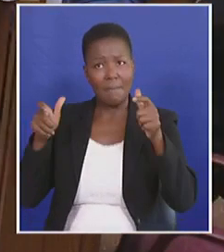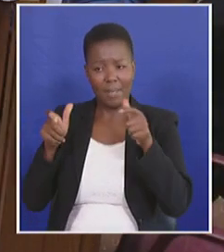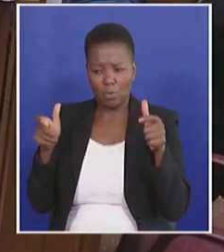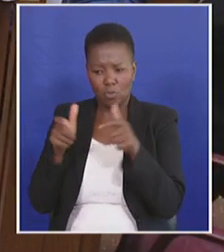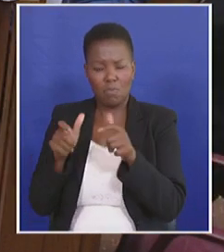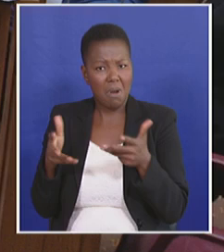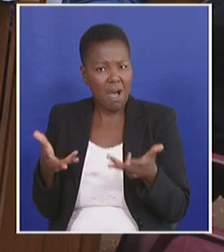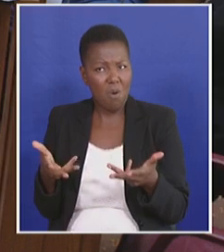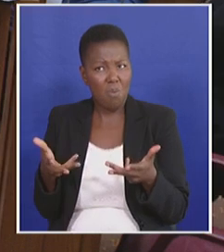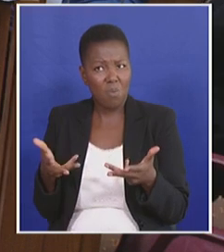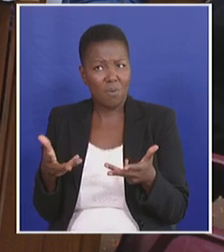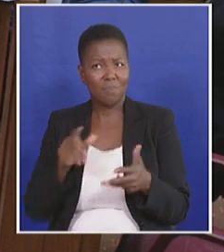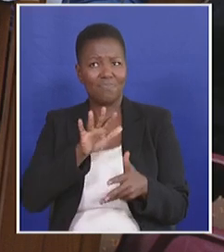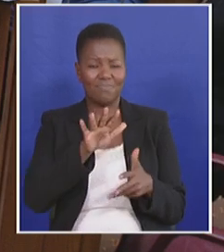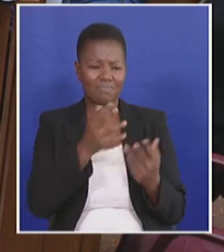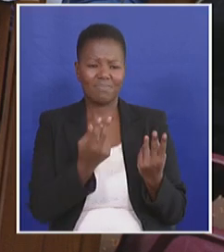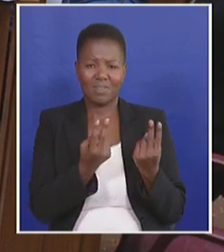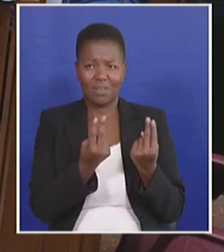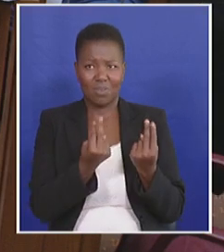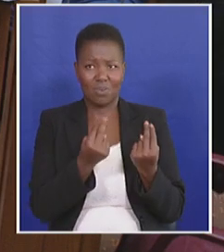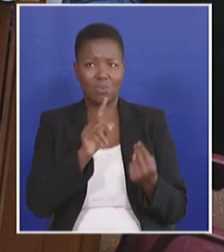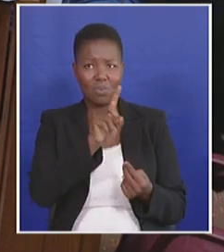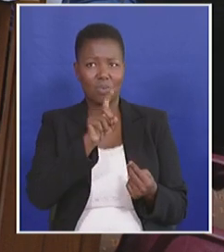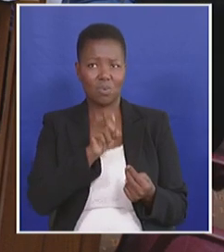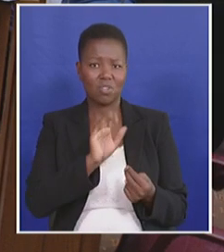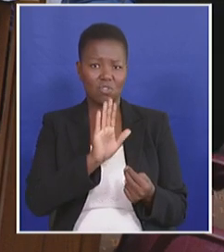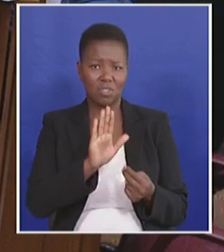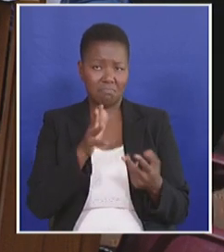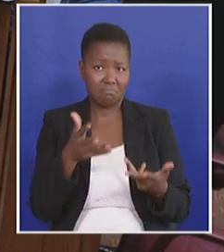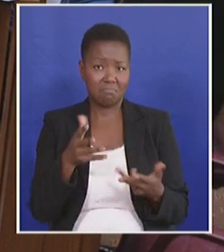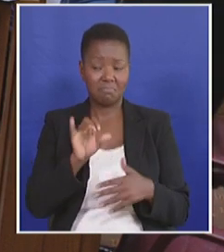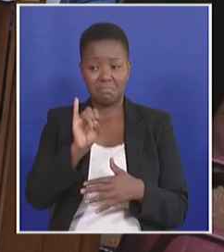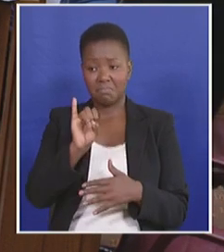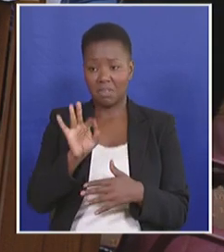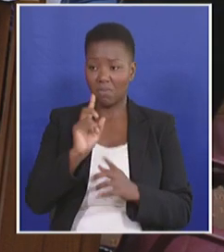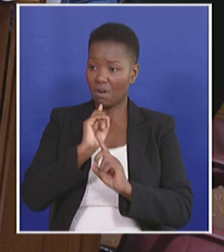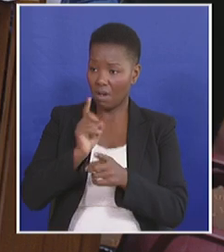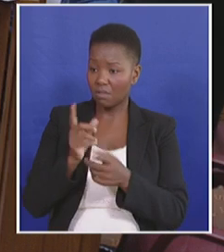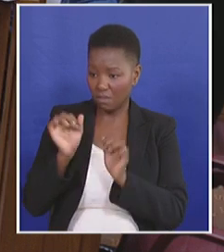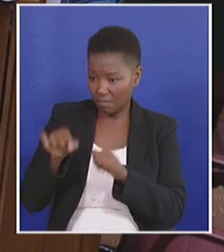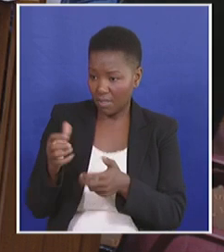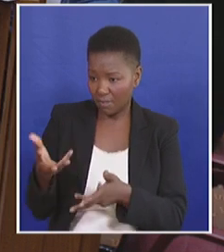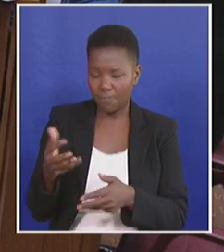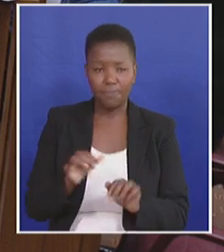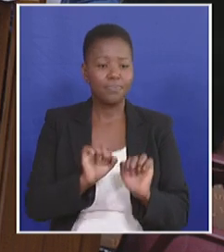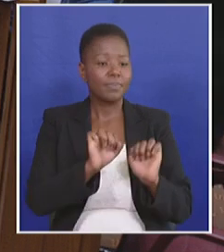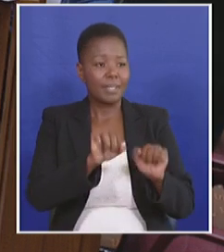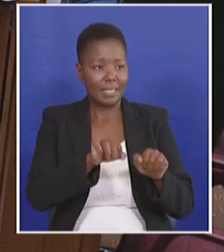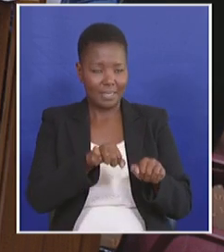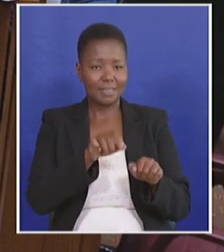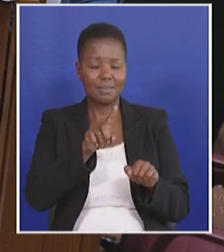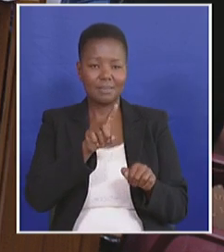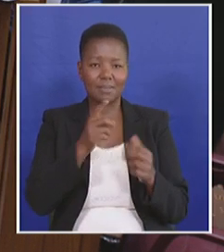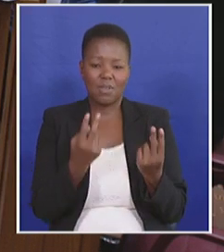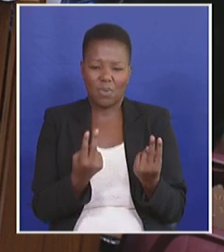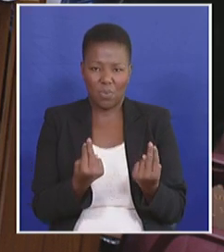Minister, I'm not sure. It sounds like a new question. Only if you have the appetite for it. Yeah, no, indeed, it is